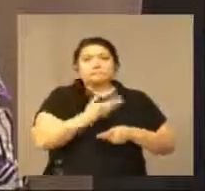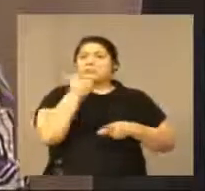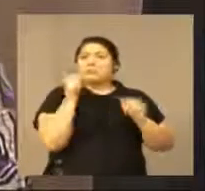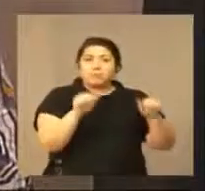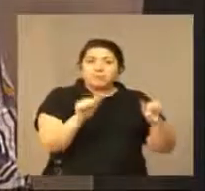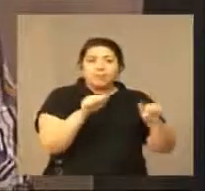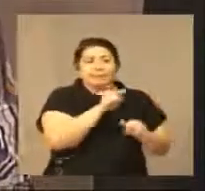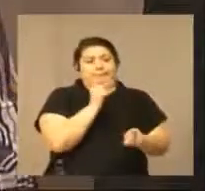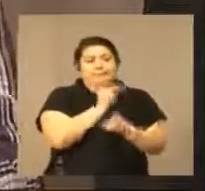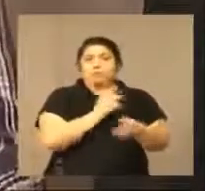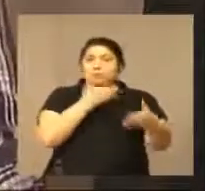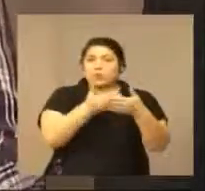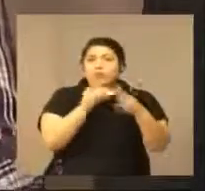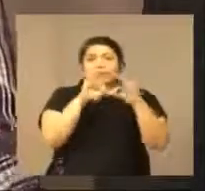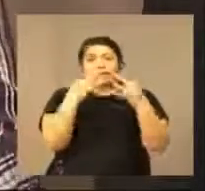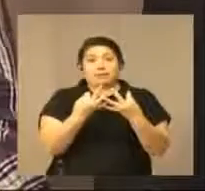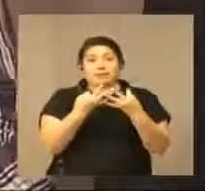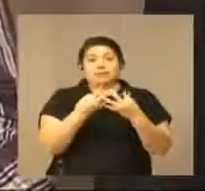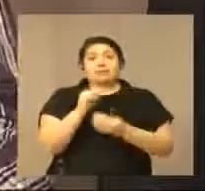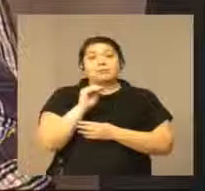family. Thank you. Be glitch.